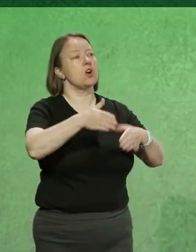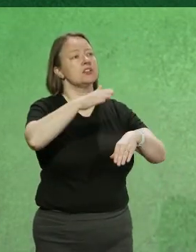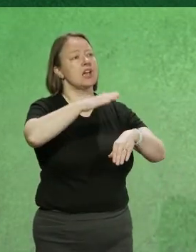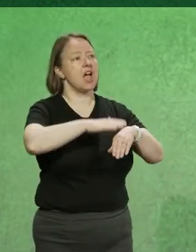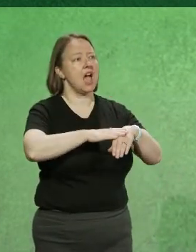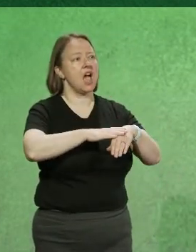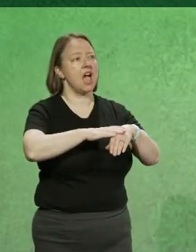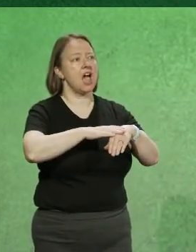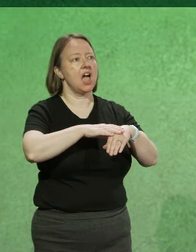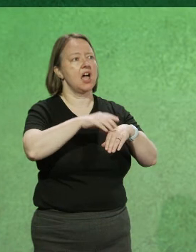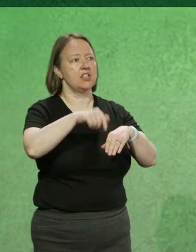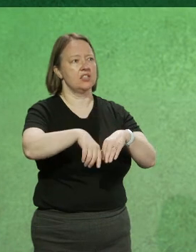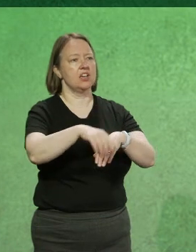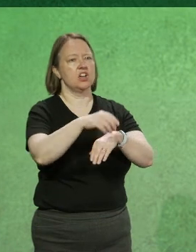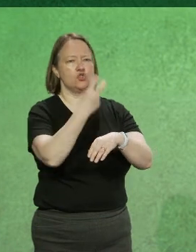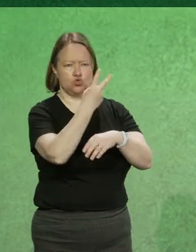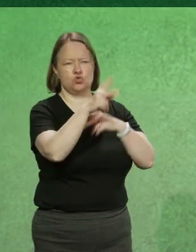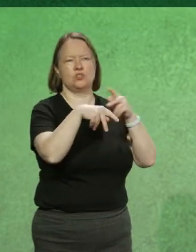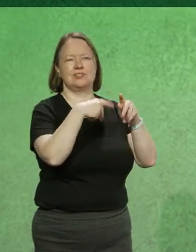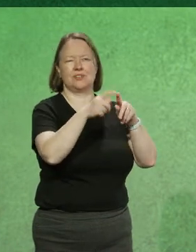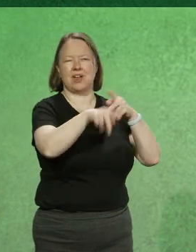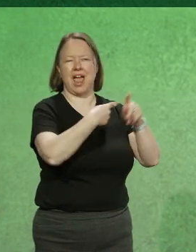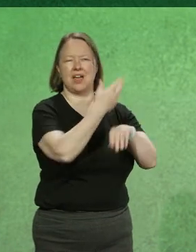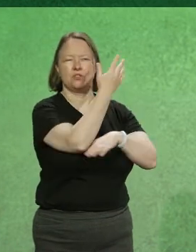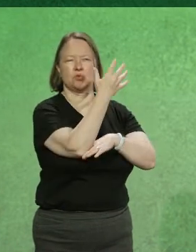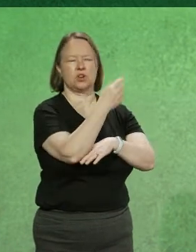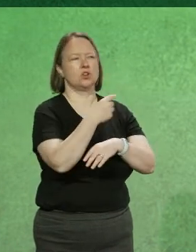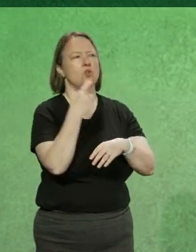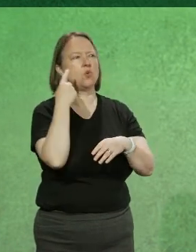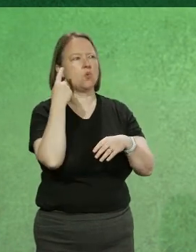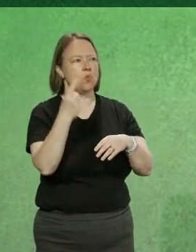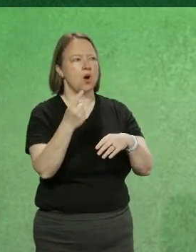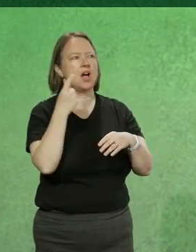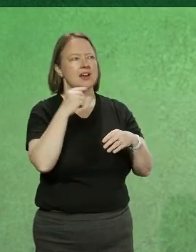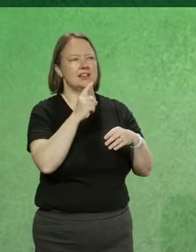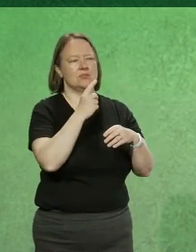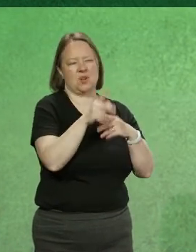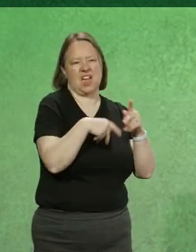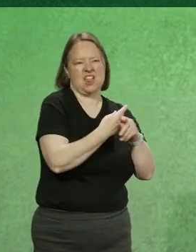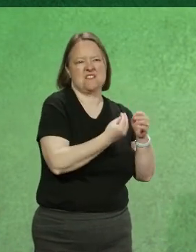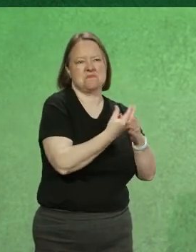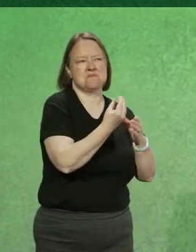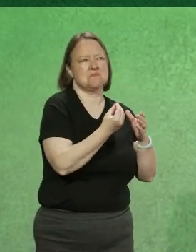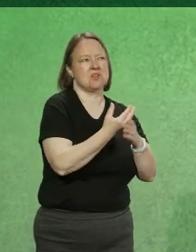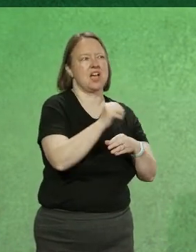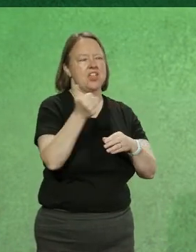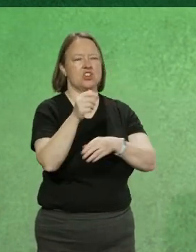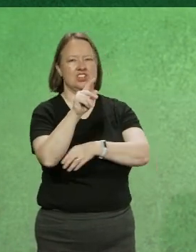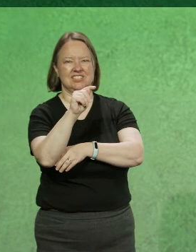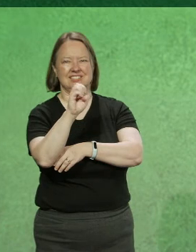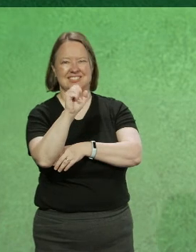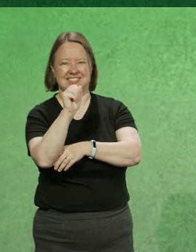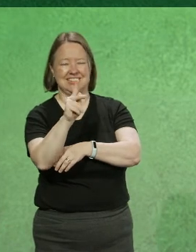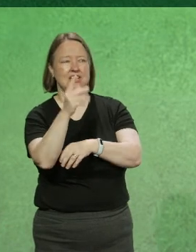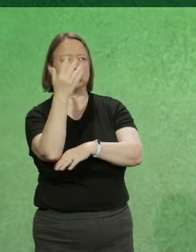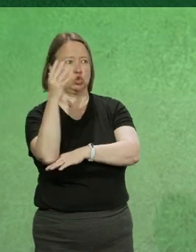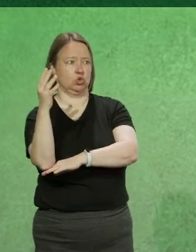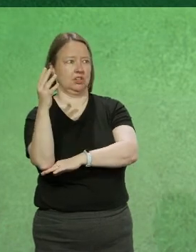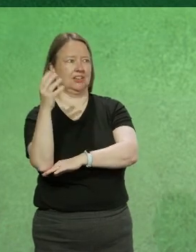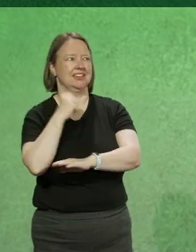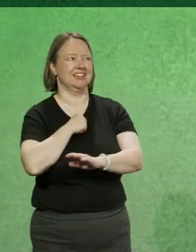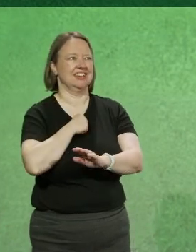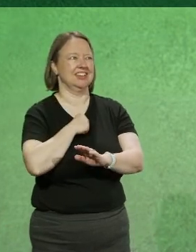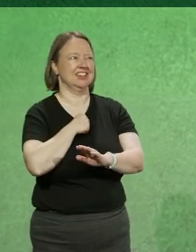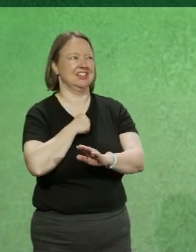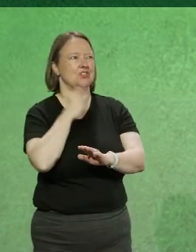two different trees. That one is ornamental plant and one is the teak tree. Sorry.